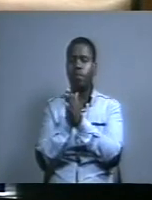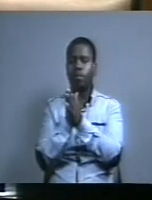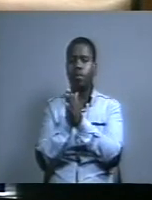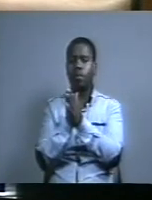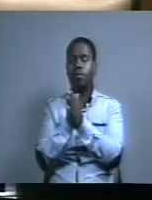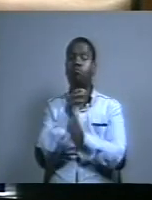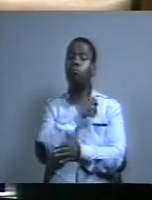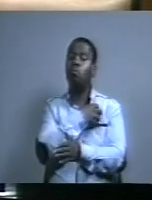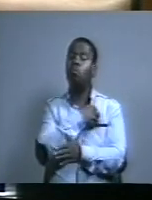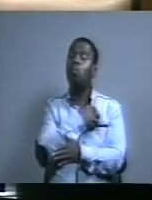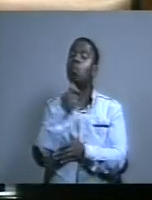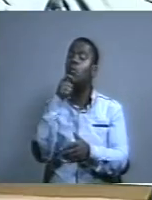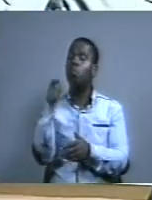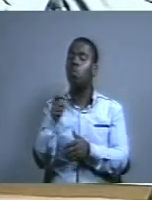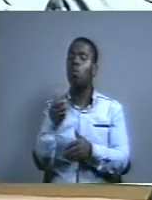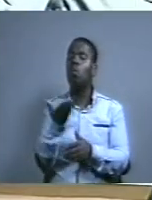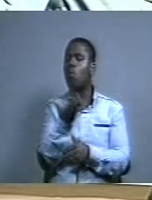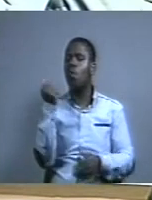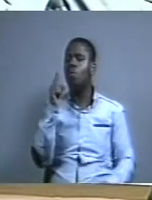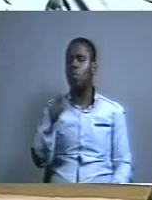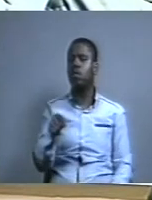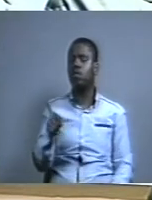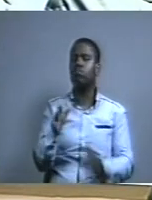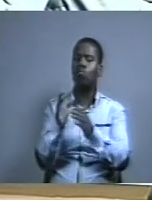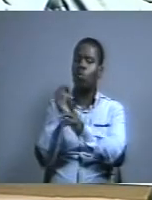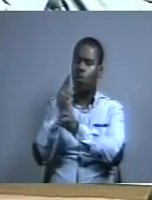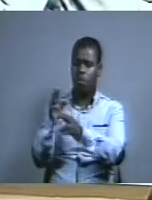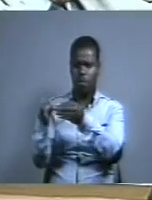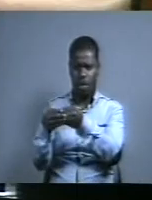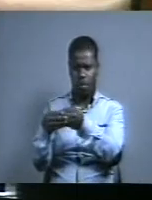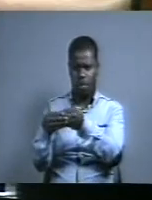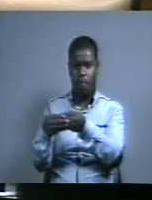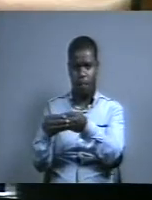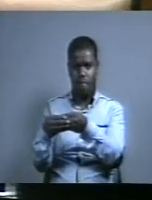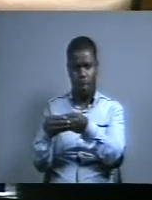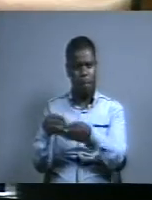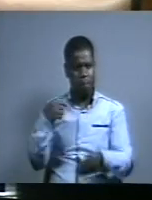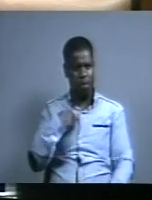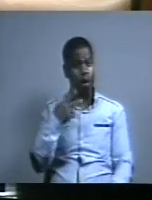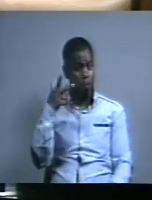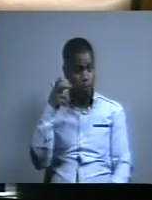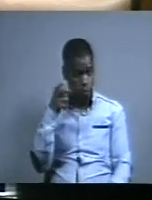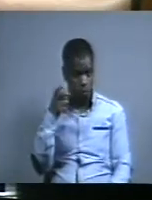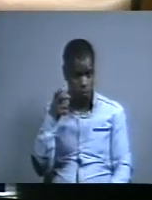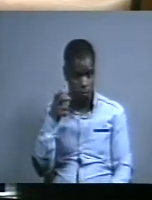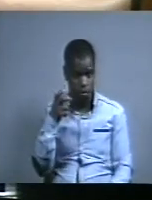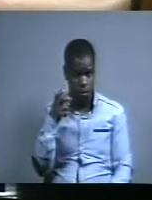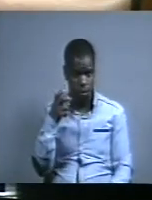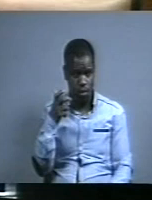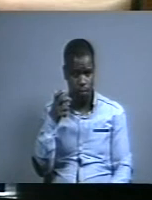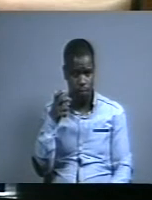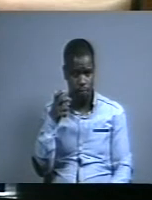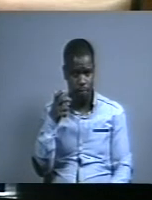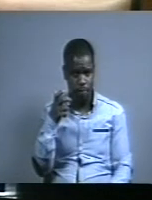her assertions or allegation. Honourable Member, when I heard the Minister saying, not